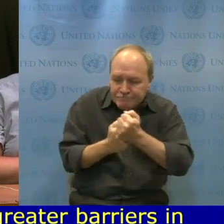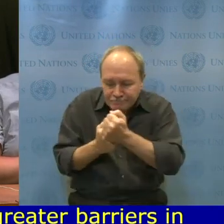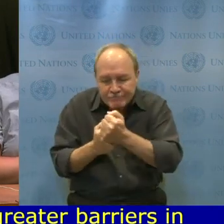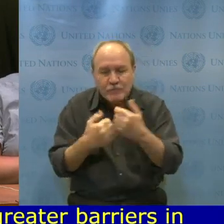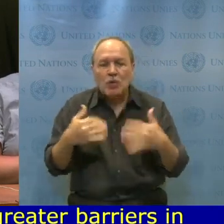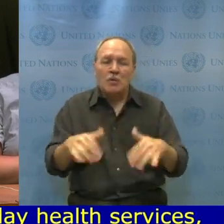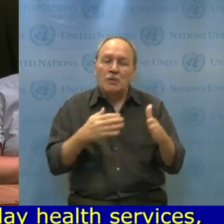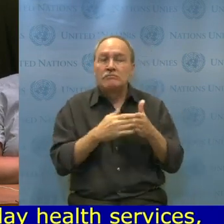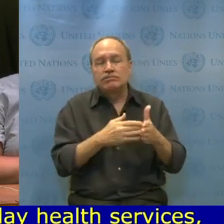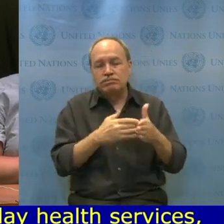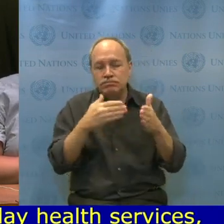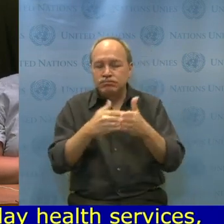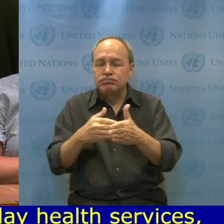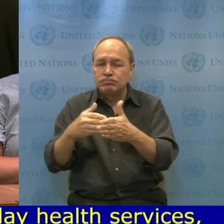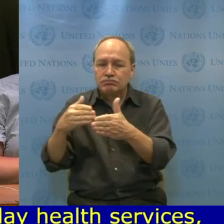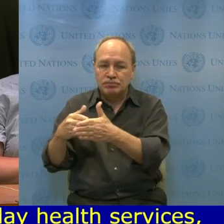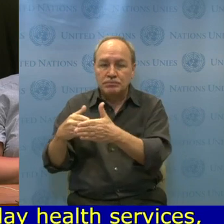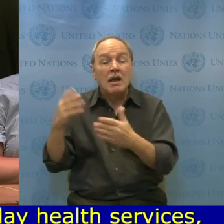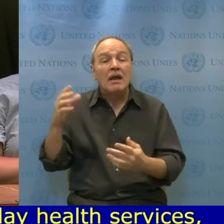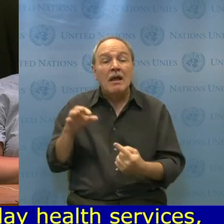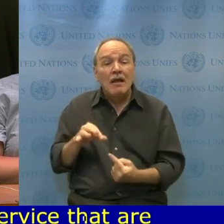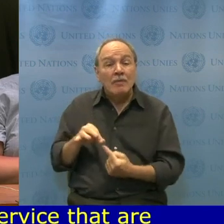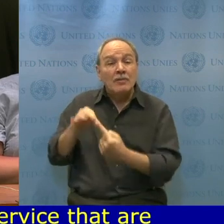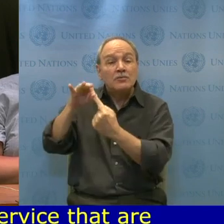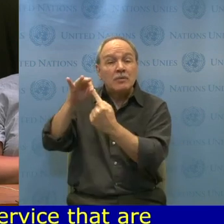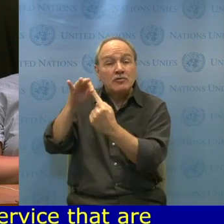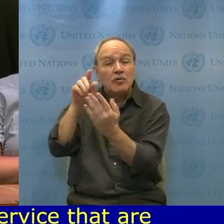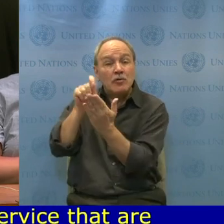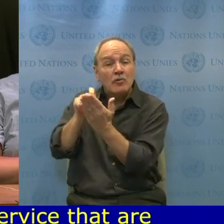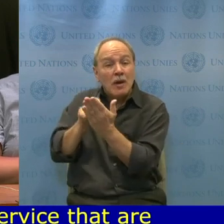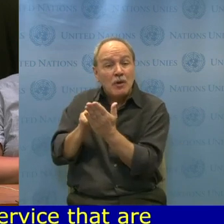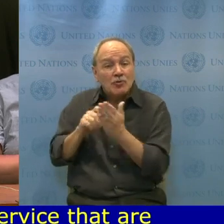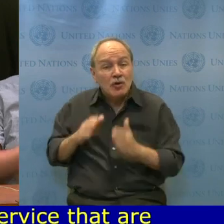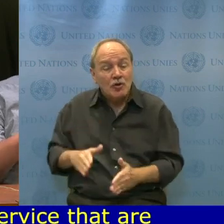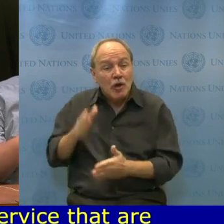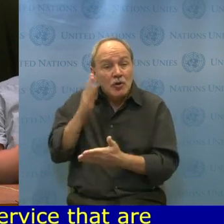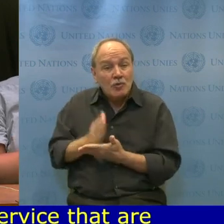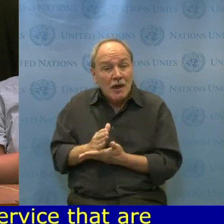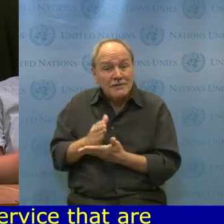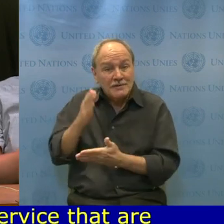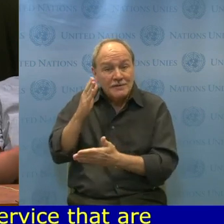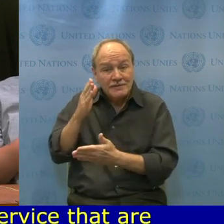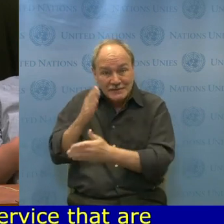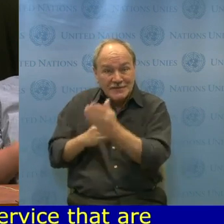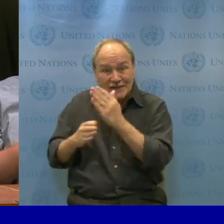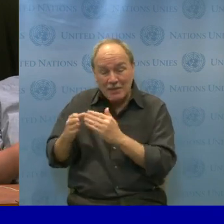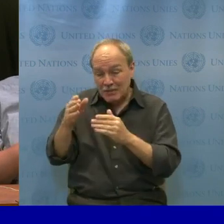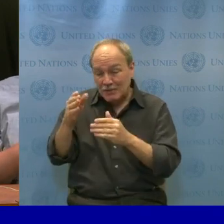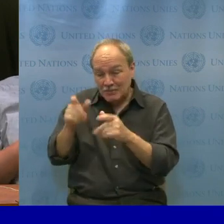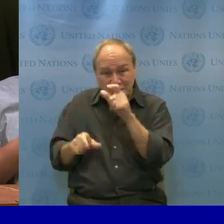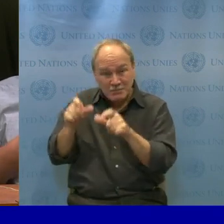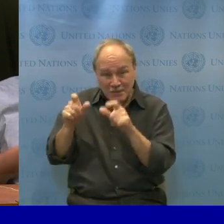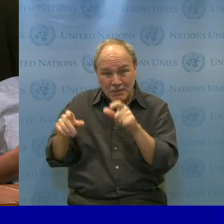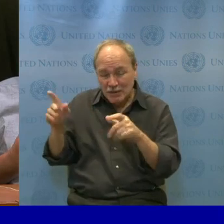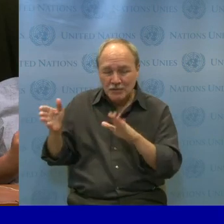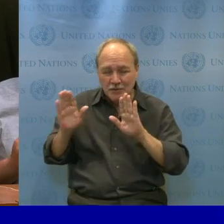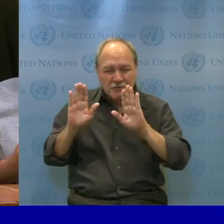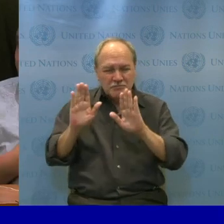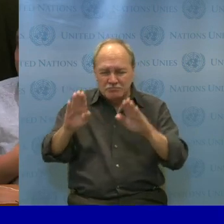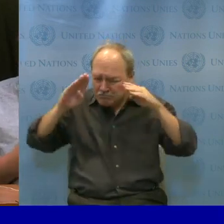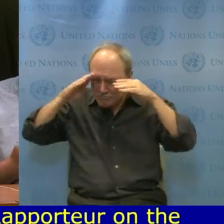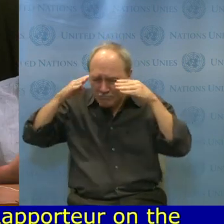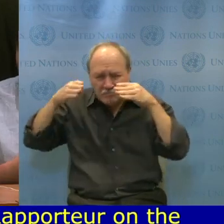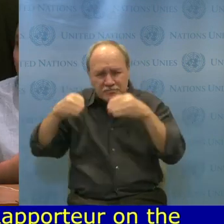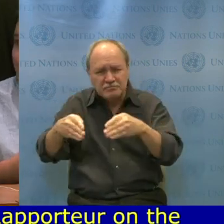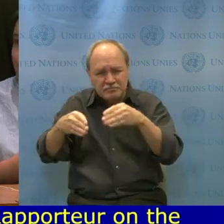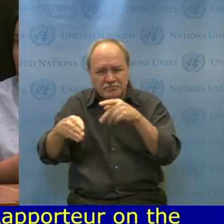The report of the Special Rapporteur on the Rights of People with Disabilities last year had a specific focus on the right to health. Whilst I'm sure the Special Rapporteur will